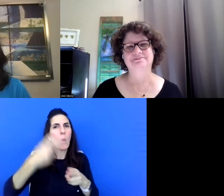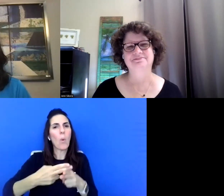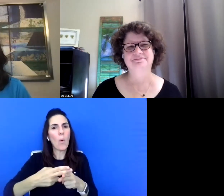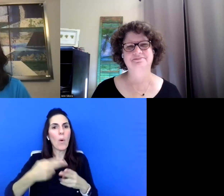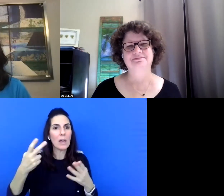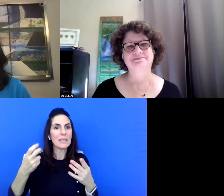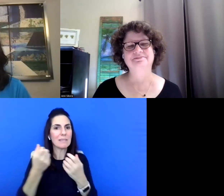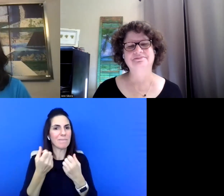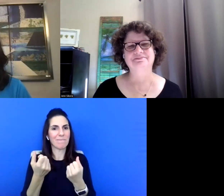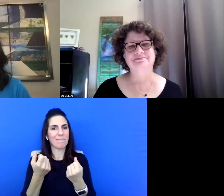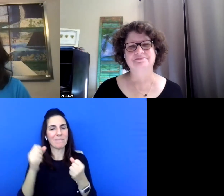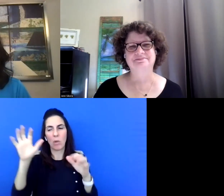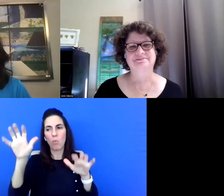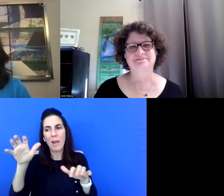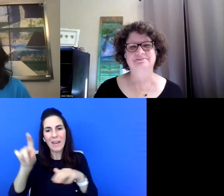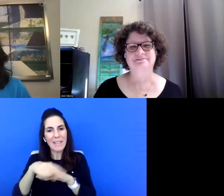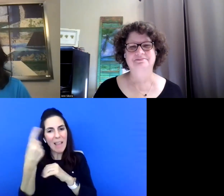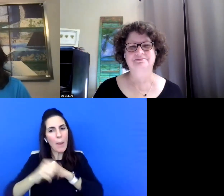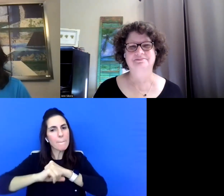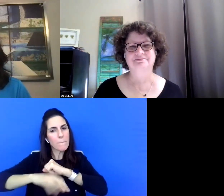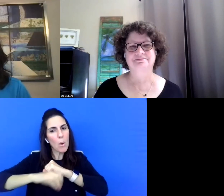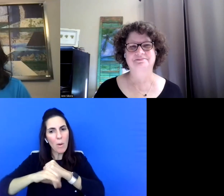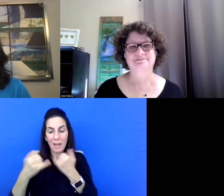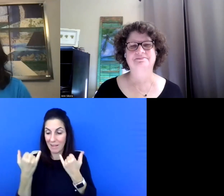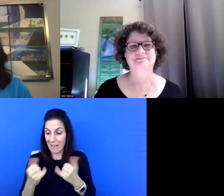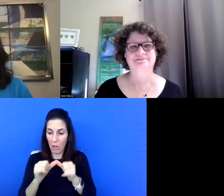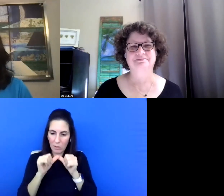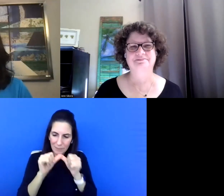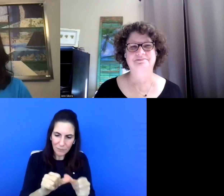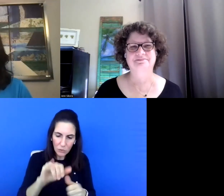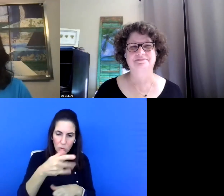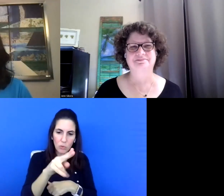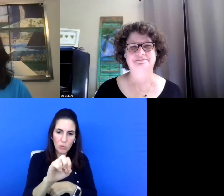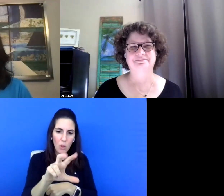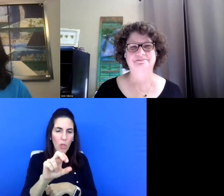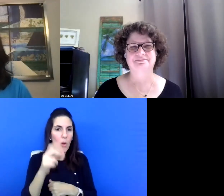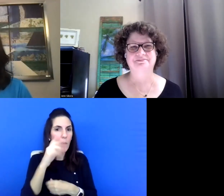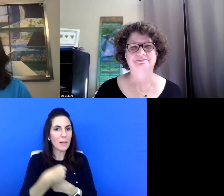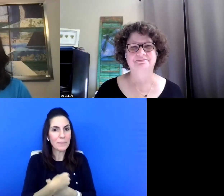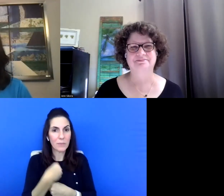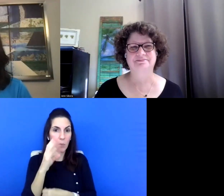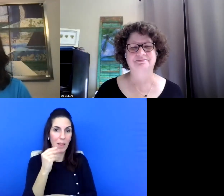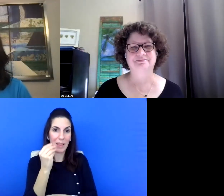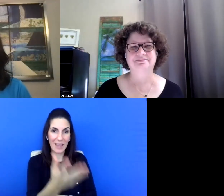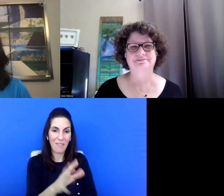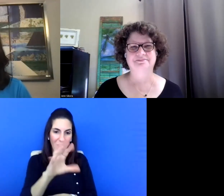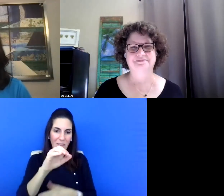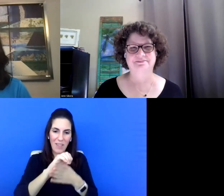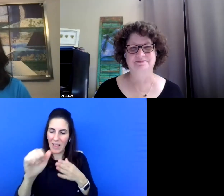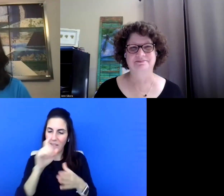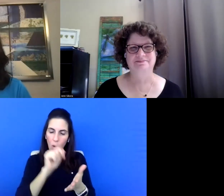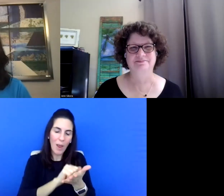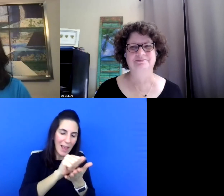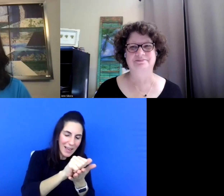share with those that you serve, going on now through June 30th, where we're going to be giving away a $50 account contribution to all new